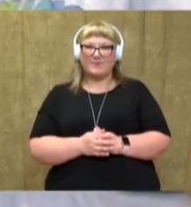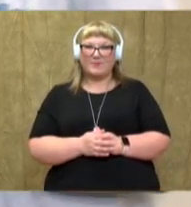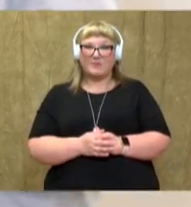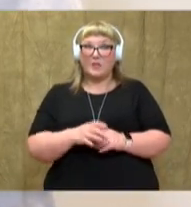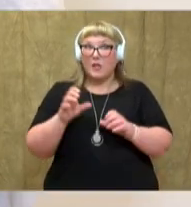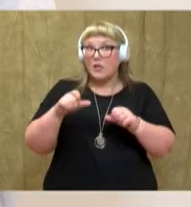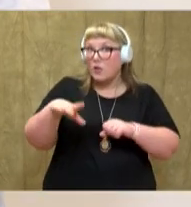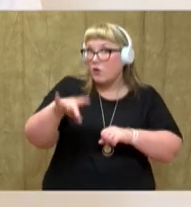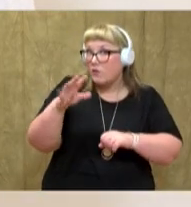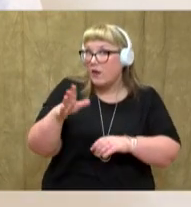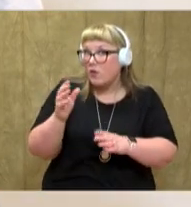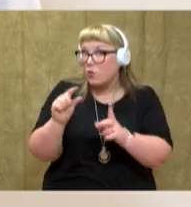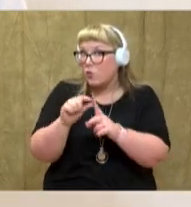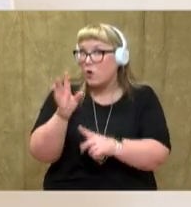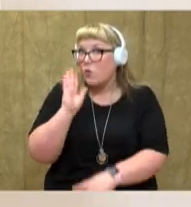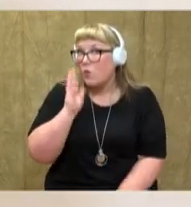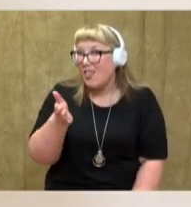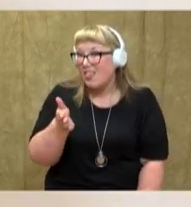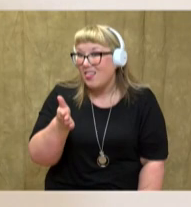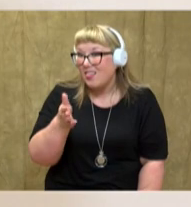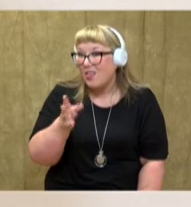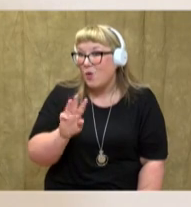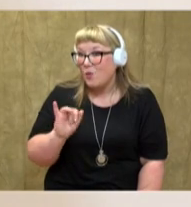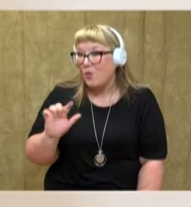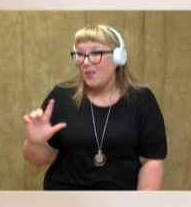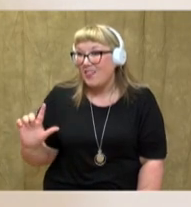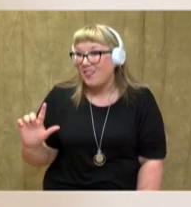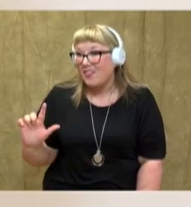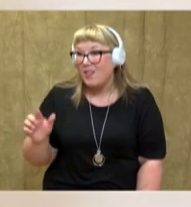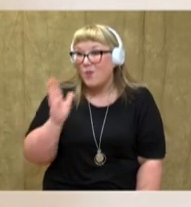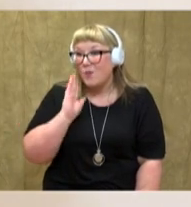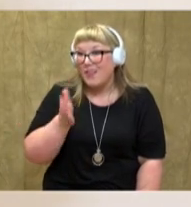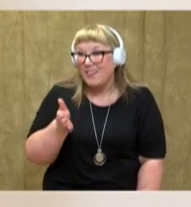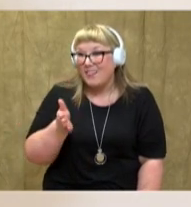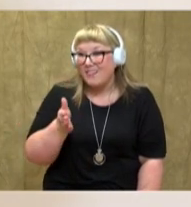Can you find the word will here in our bingo card?